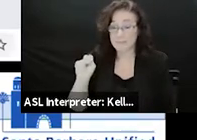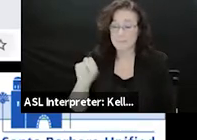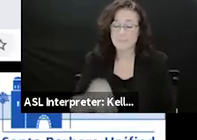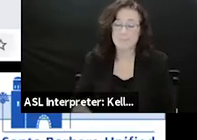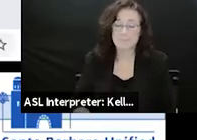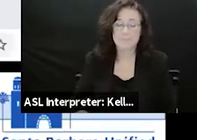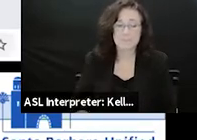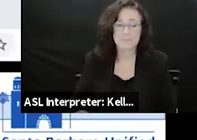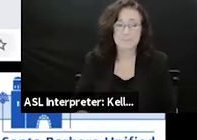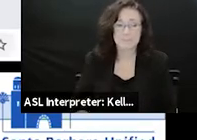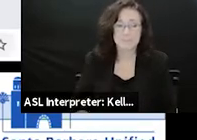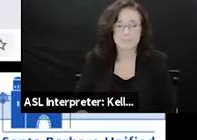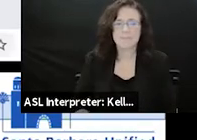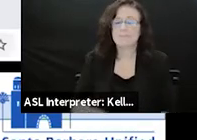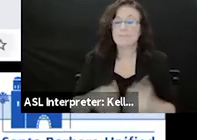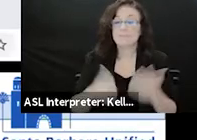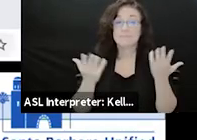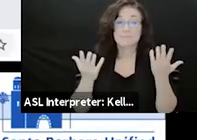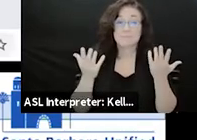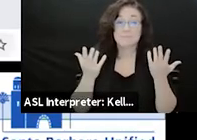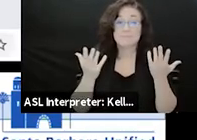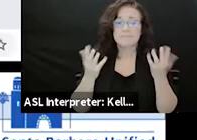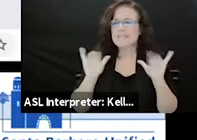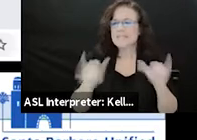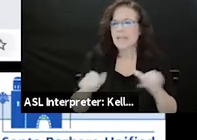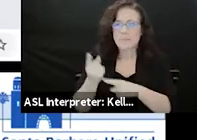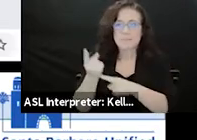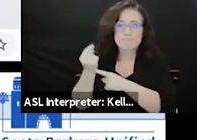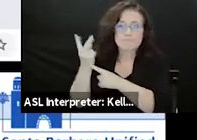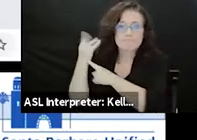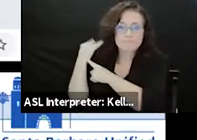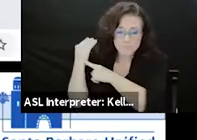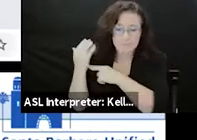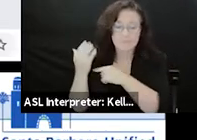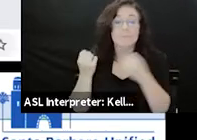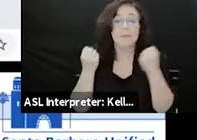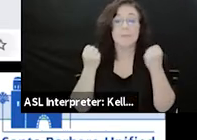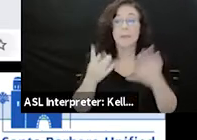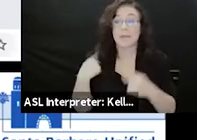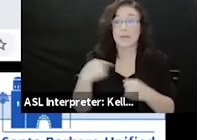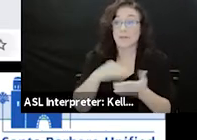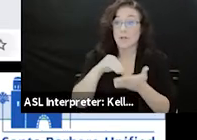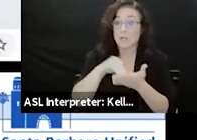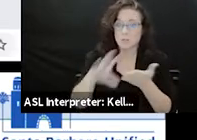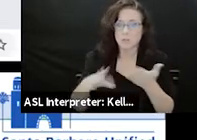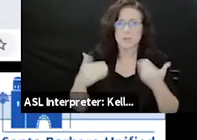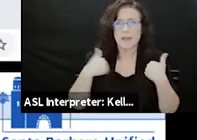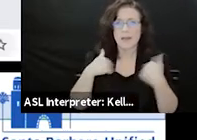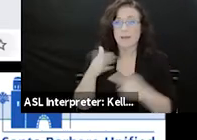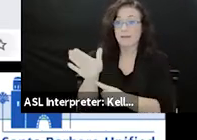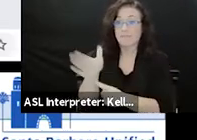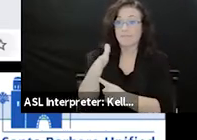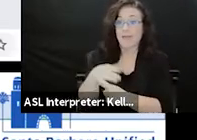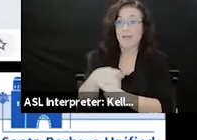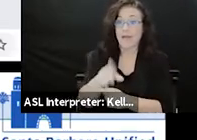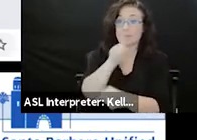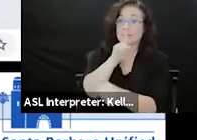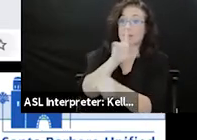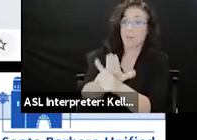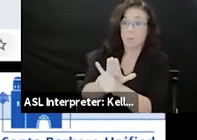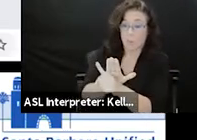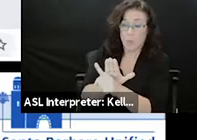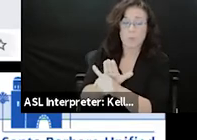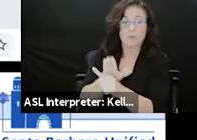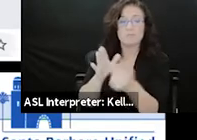school communities conducted a flag salute after watching the ceremony ceremony on tv across our district and